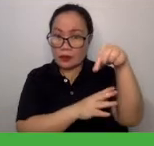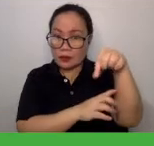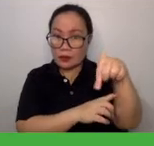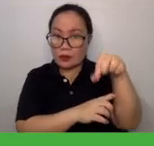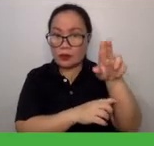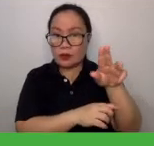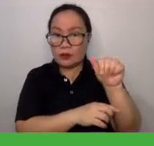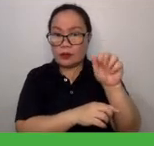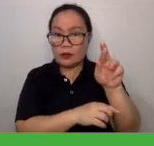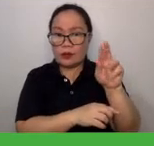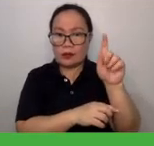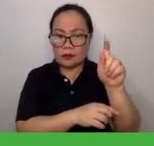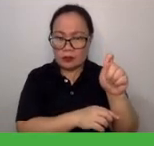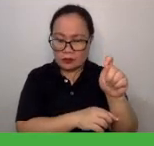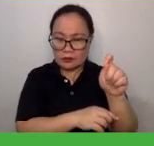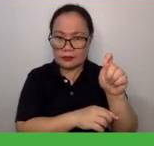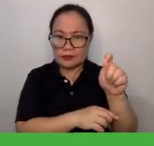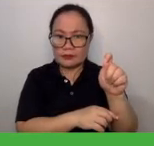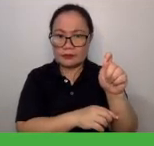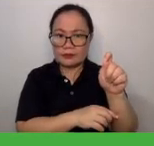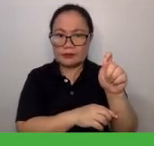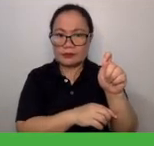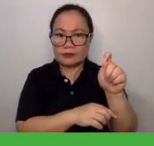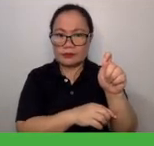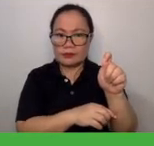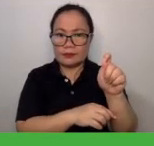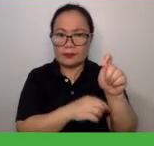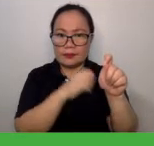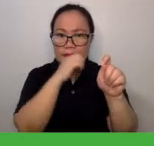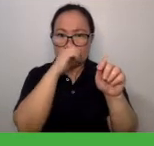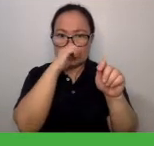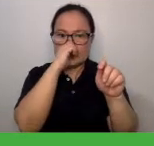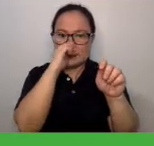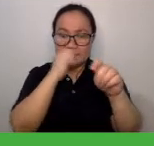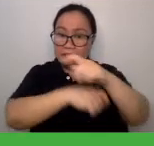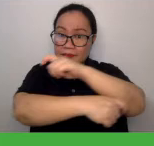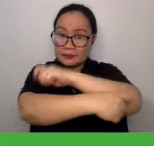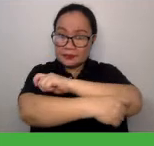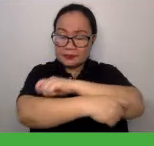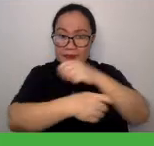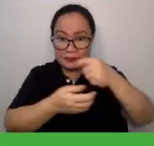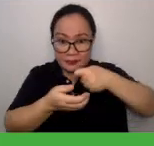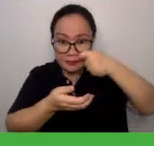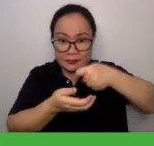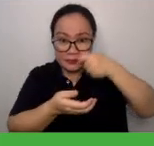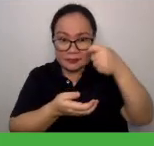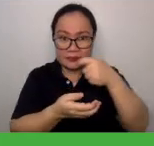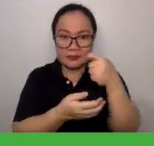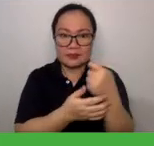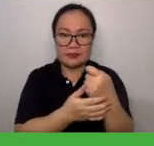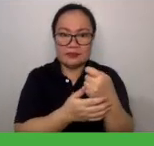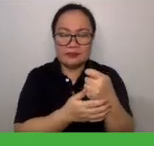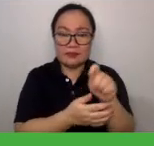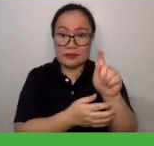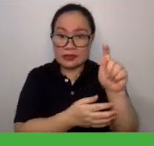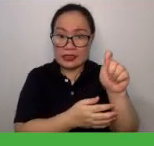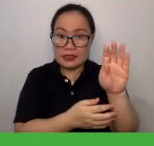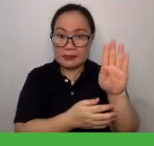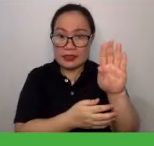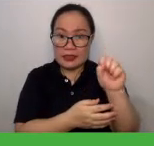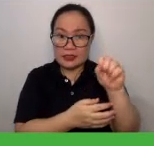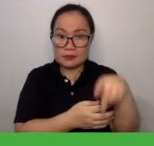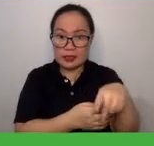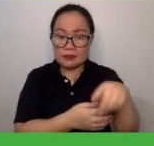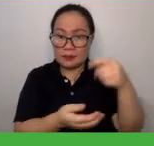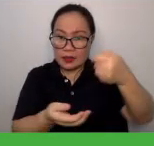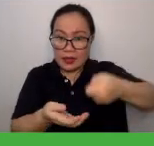kapag panukat ng mga meron tayong gagawin kapag baking or cup. Yan ang ginagamit